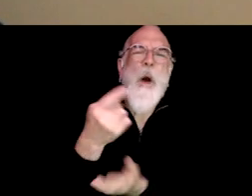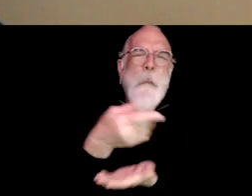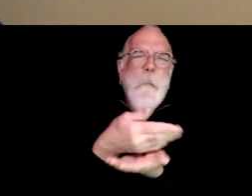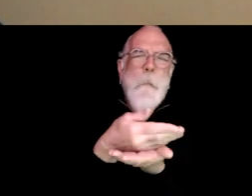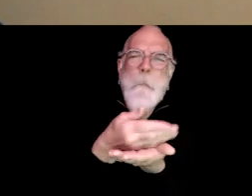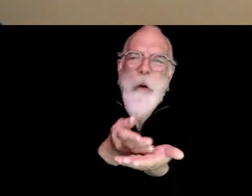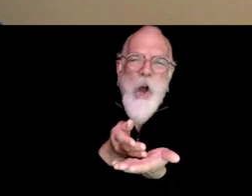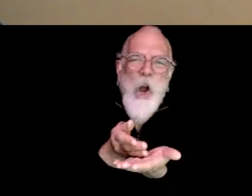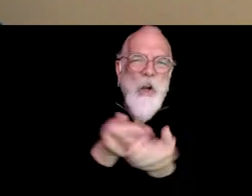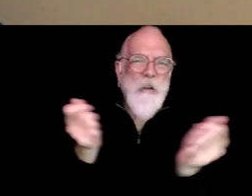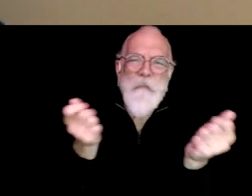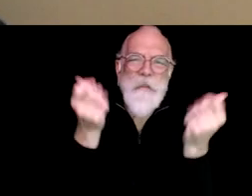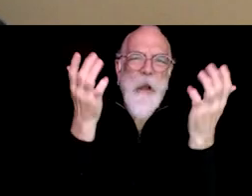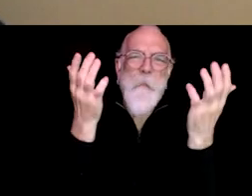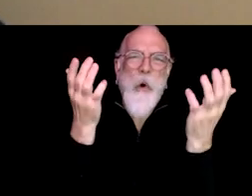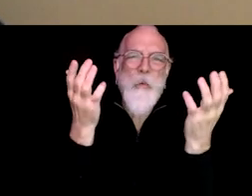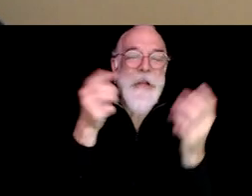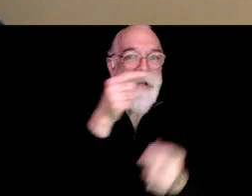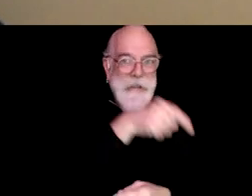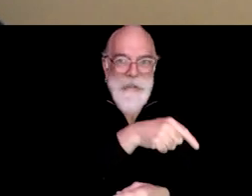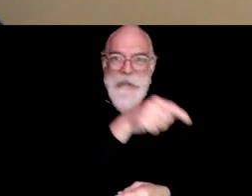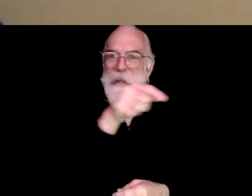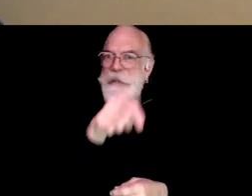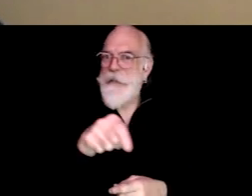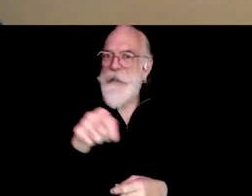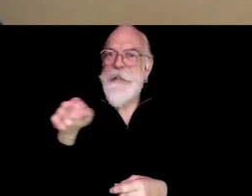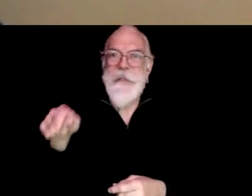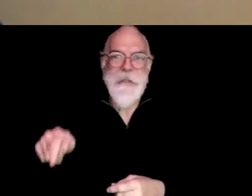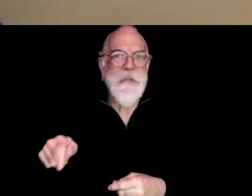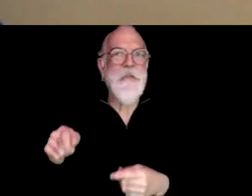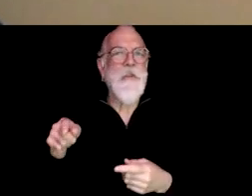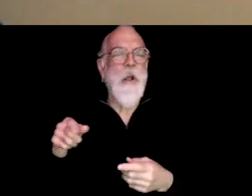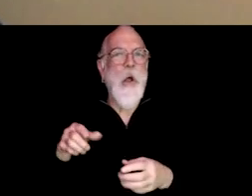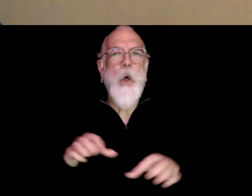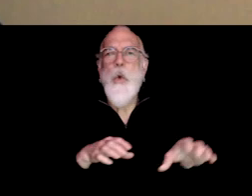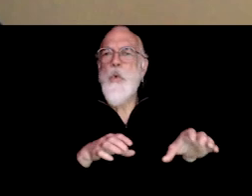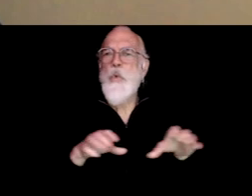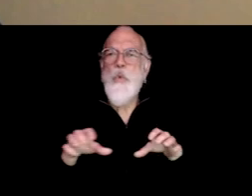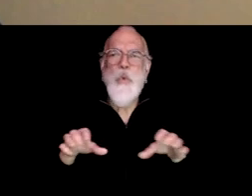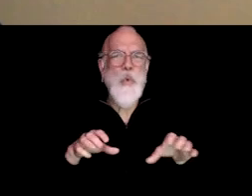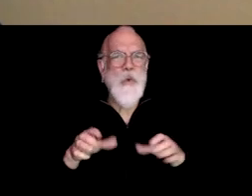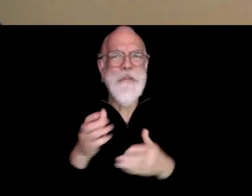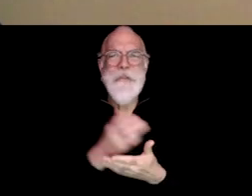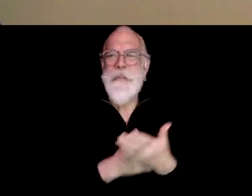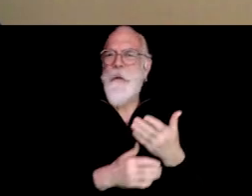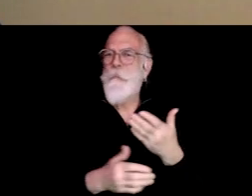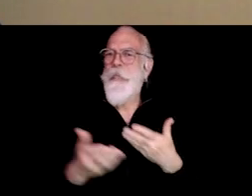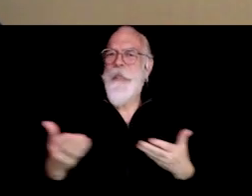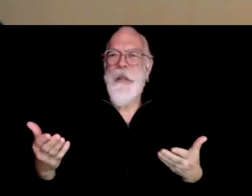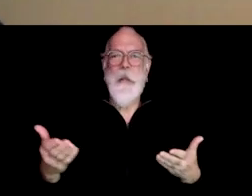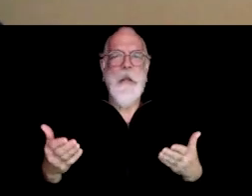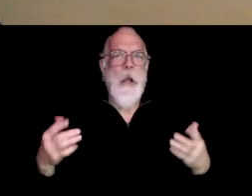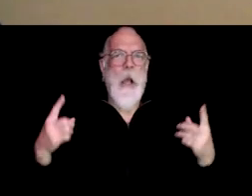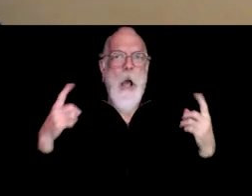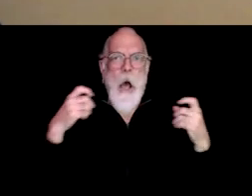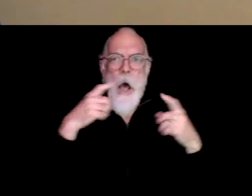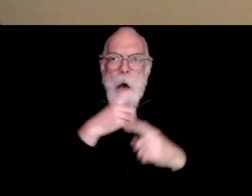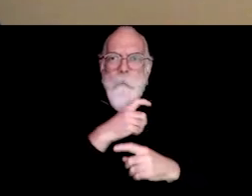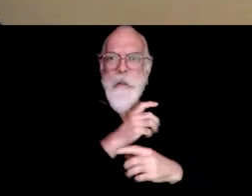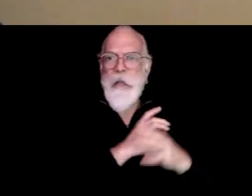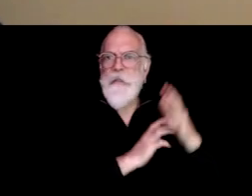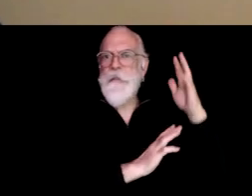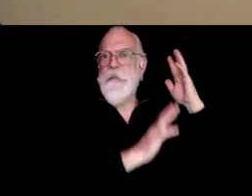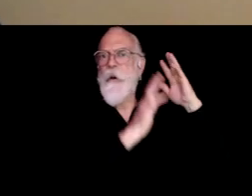of that ceremony. Each is the recitation of something very ancient,